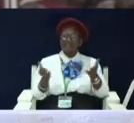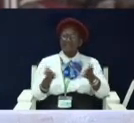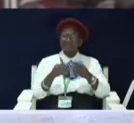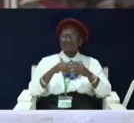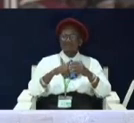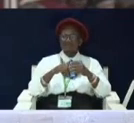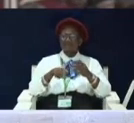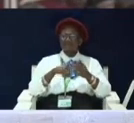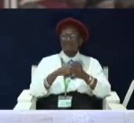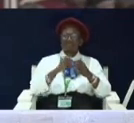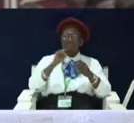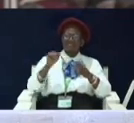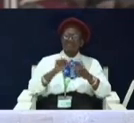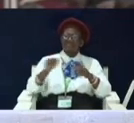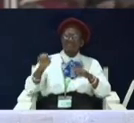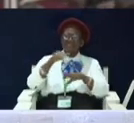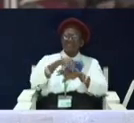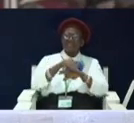This is a night like no